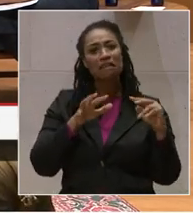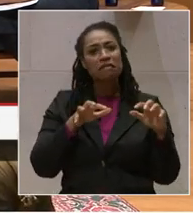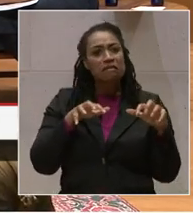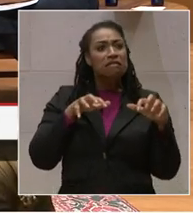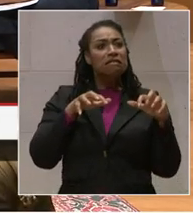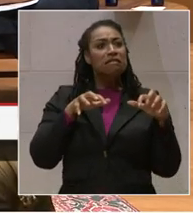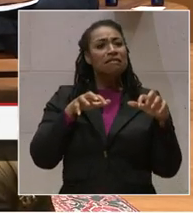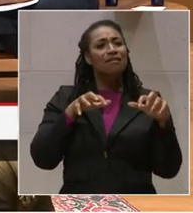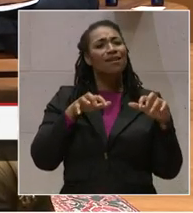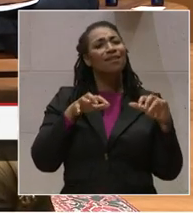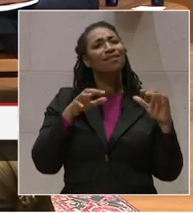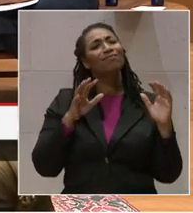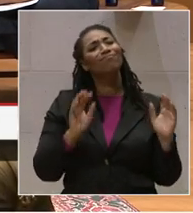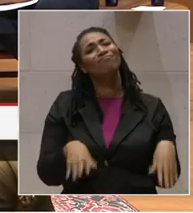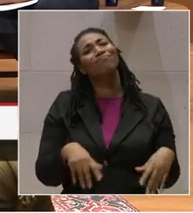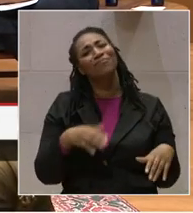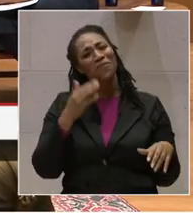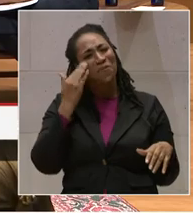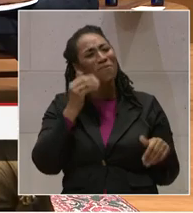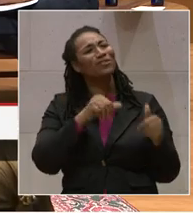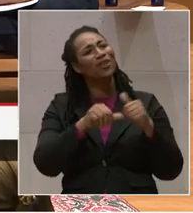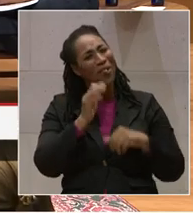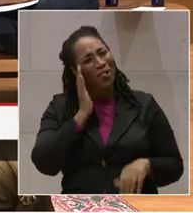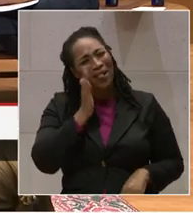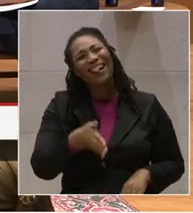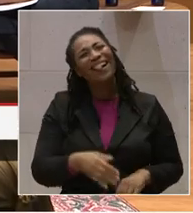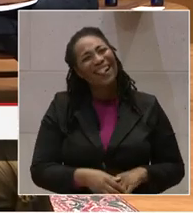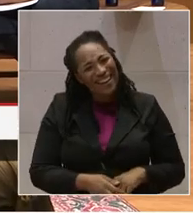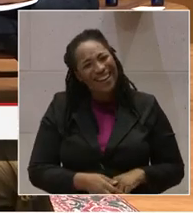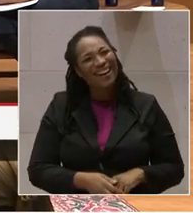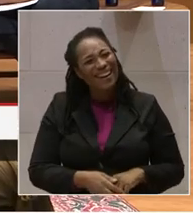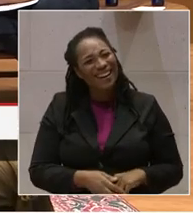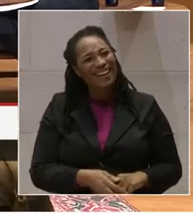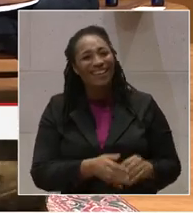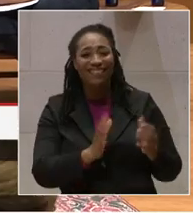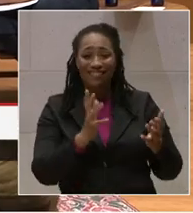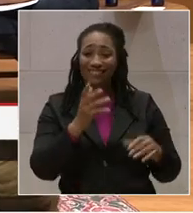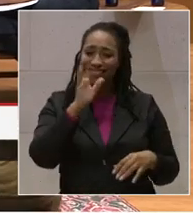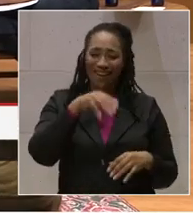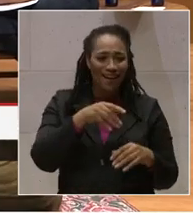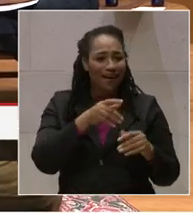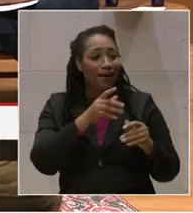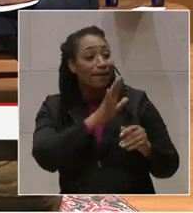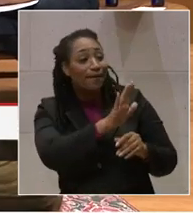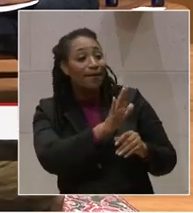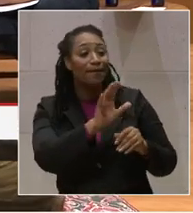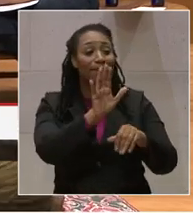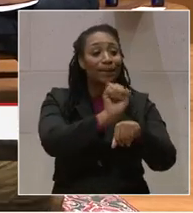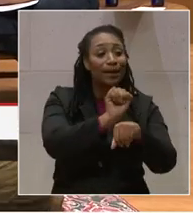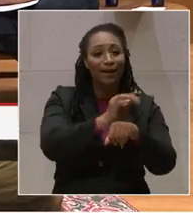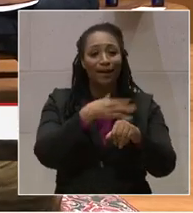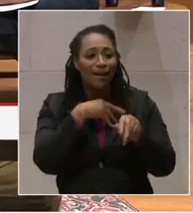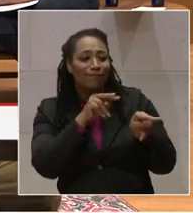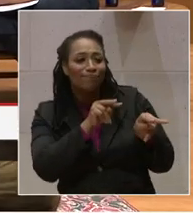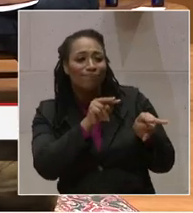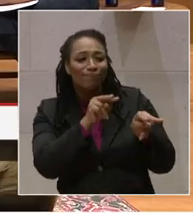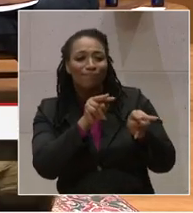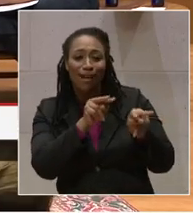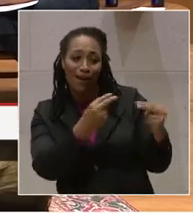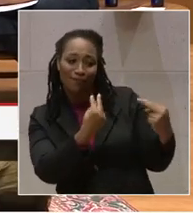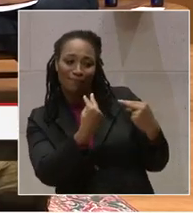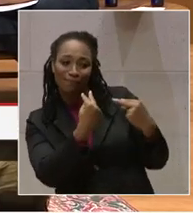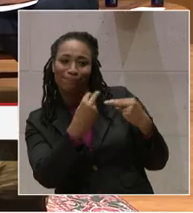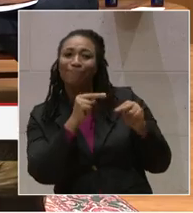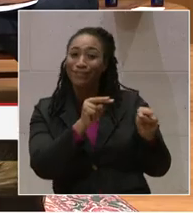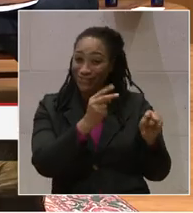know each other and we have tracked each other's work. I'm going to start with an easy question. And